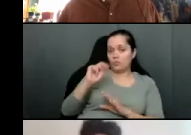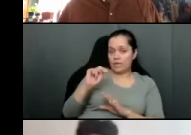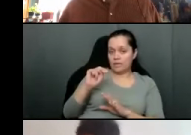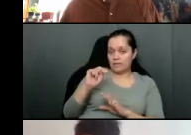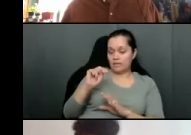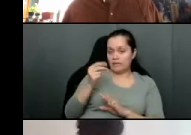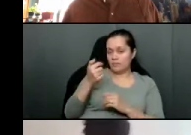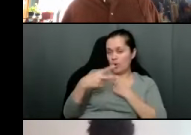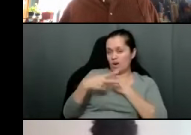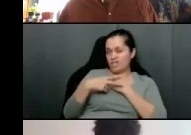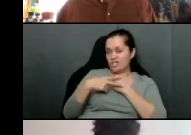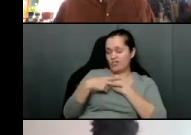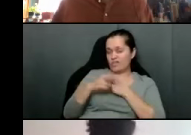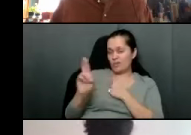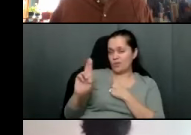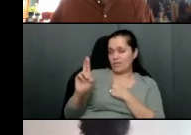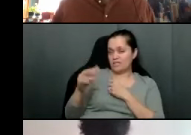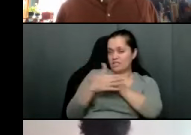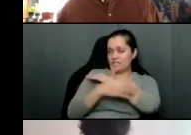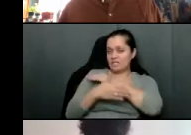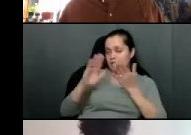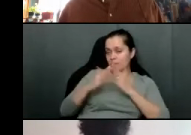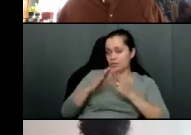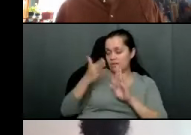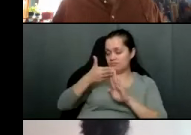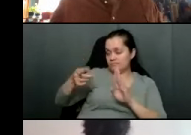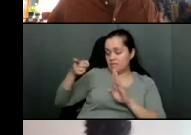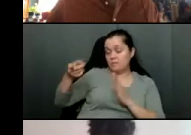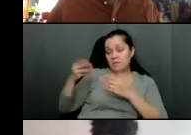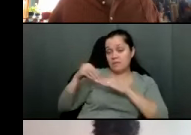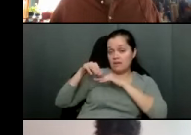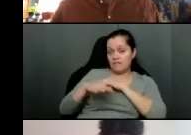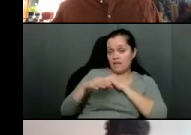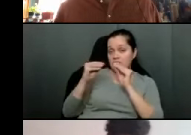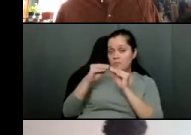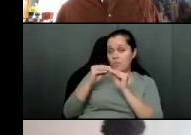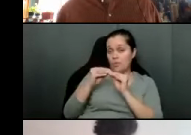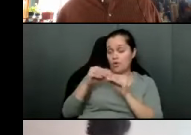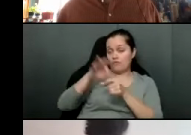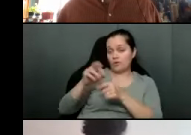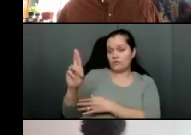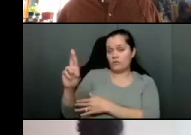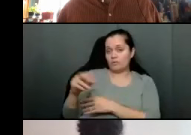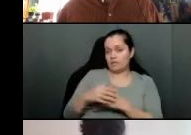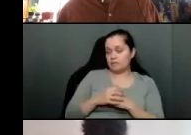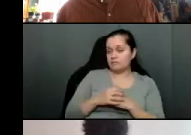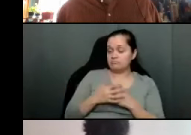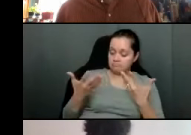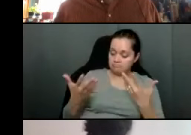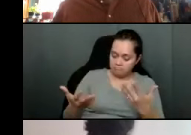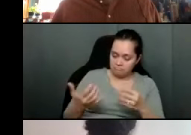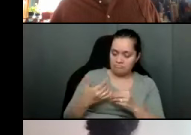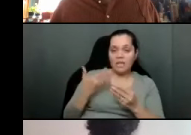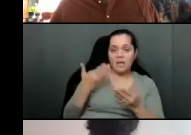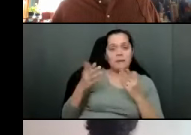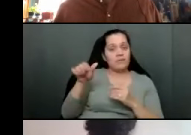somewhat conservative religious community. Maybe that affects more votes for Republicans. Maybe